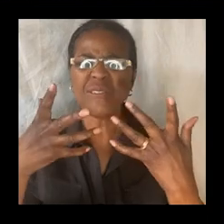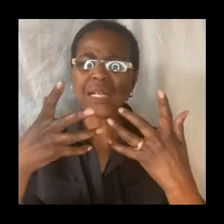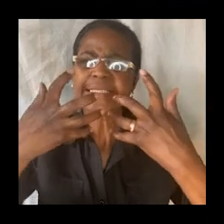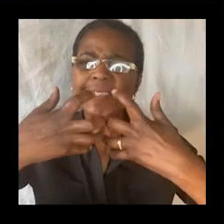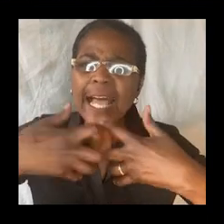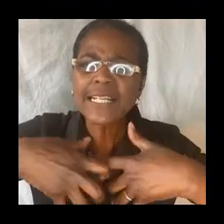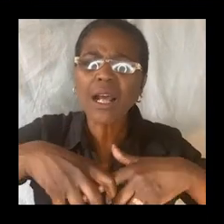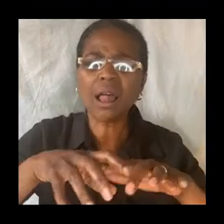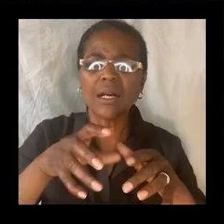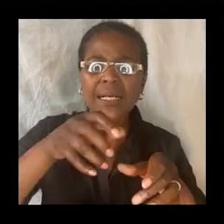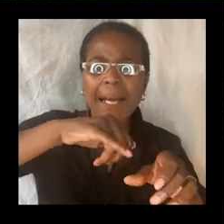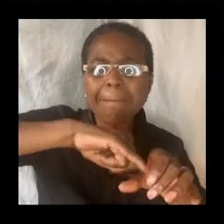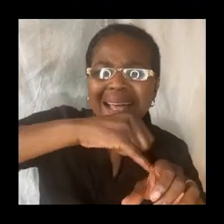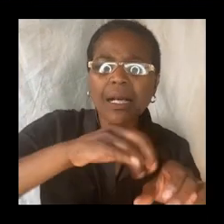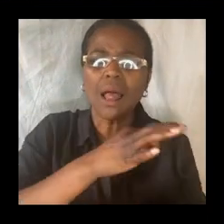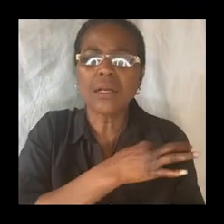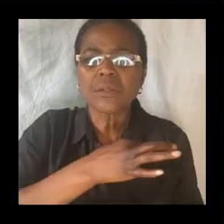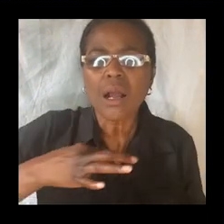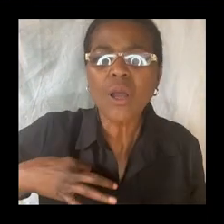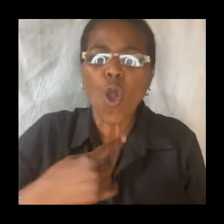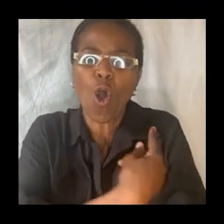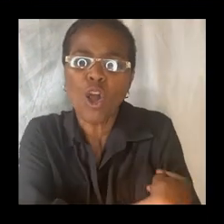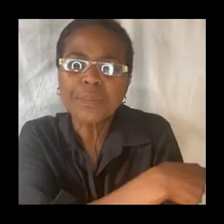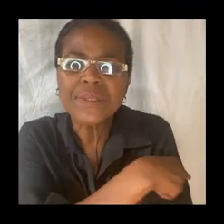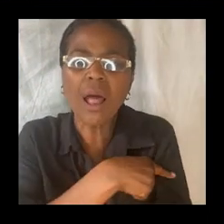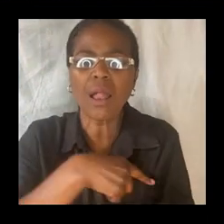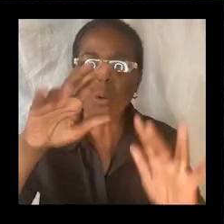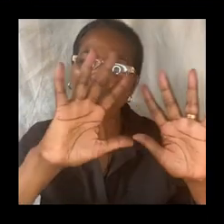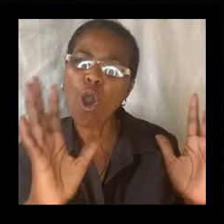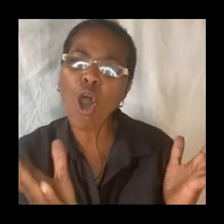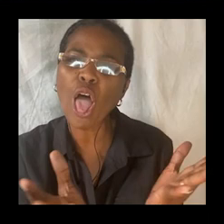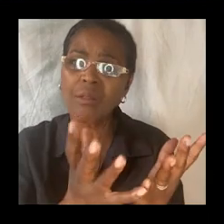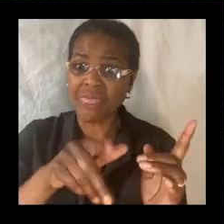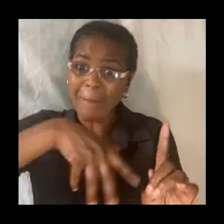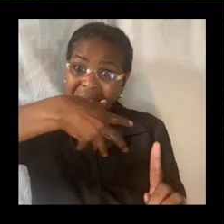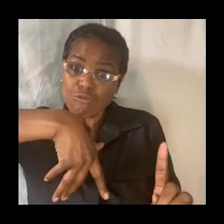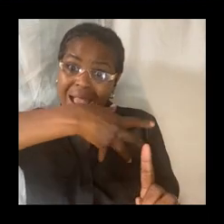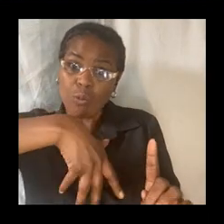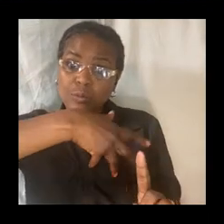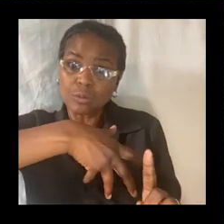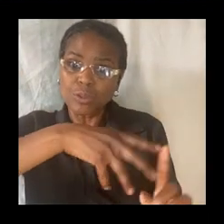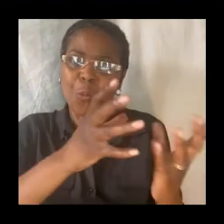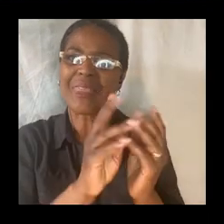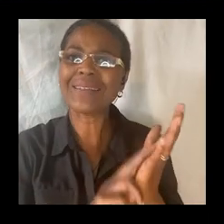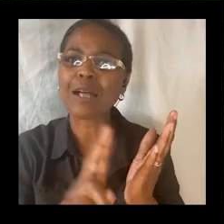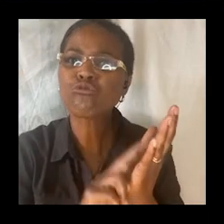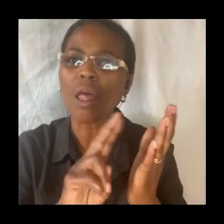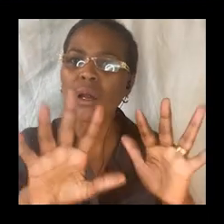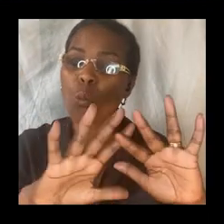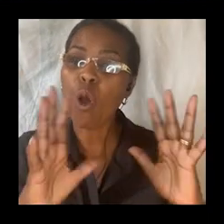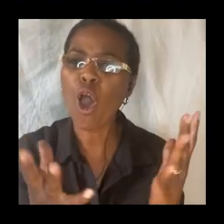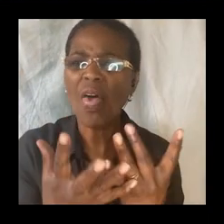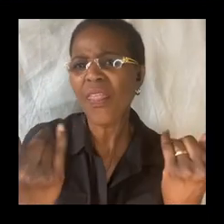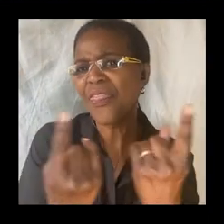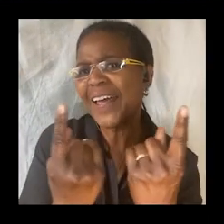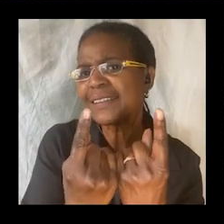I love that idea of the kind of the technical medical world that's going on in the background with this